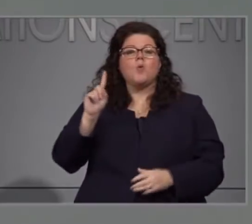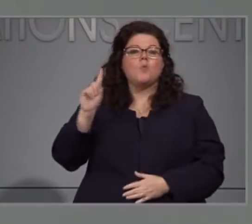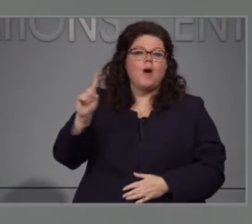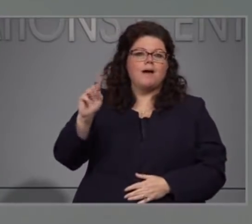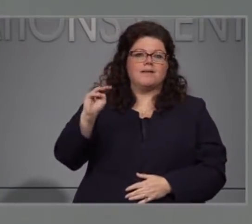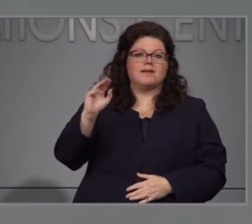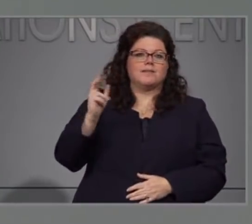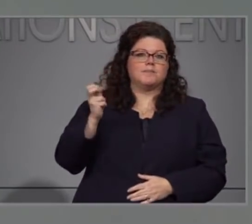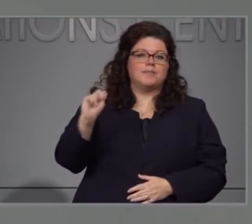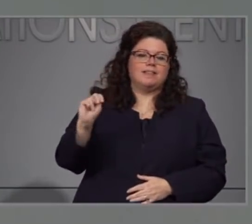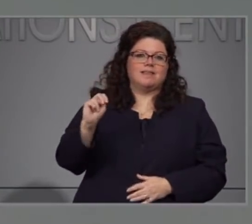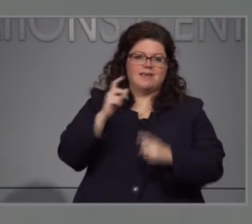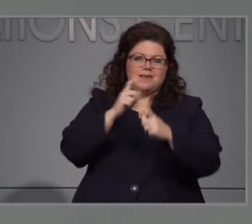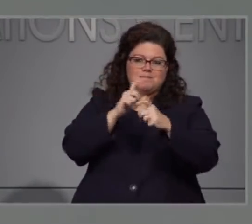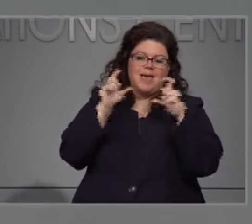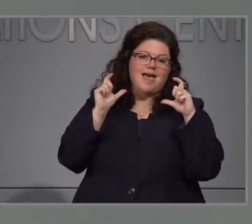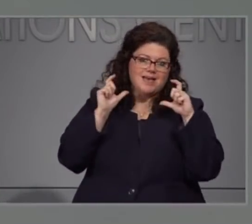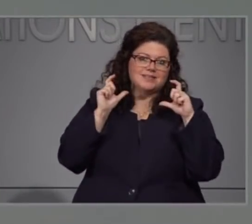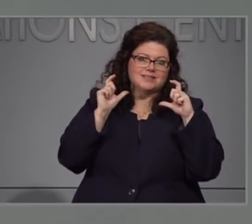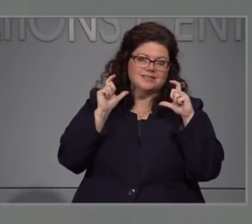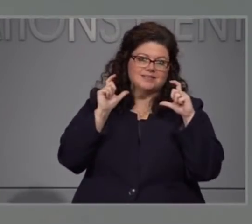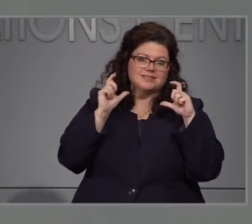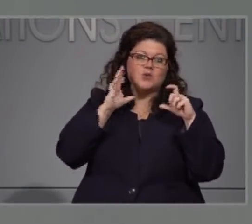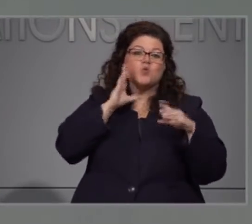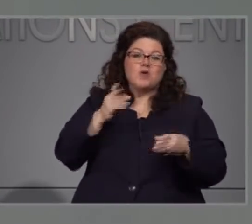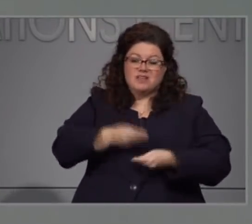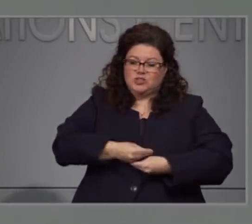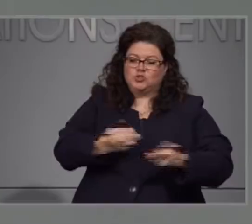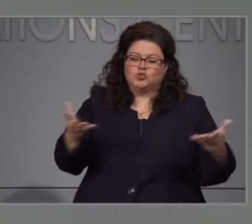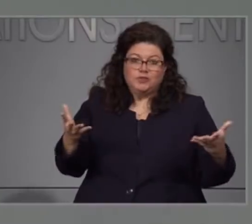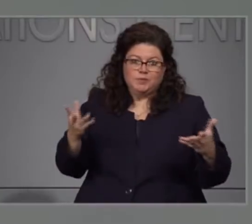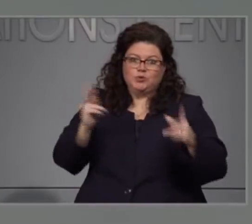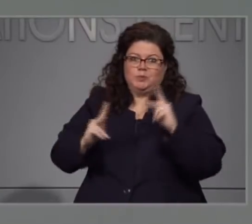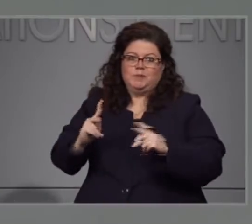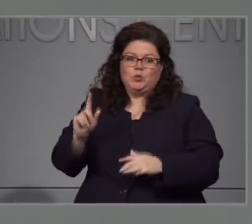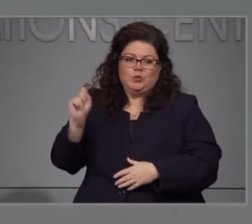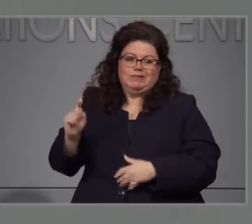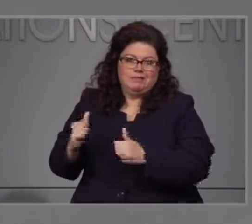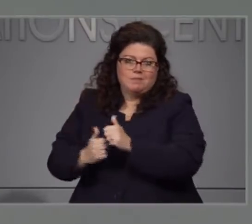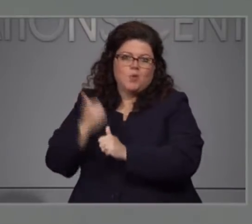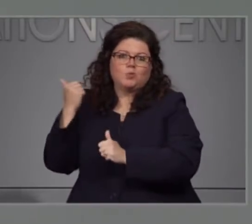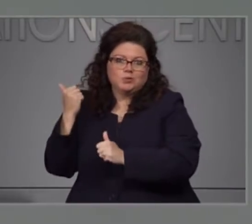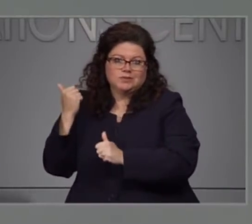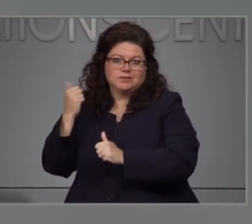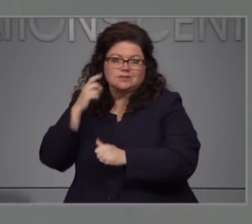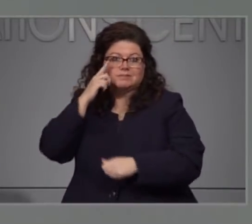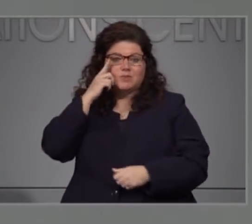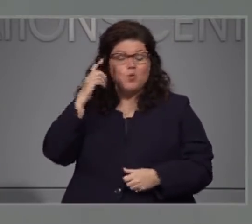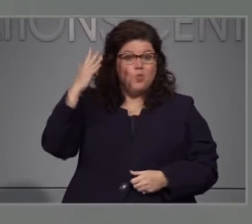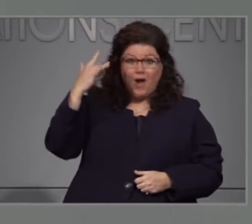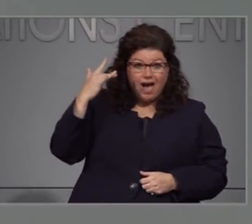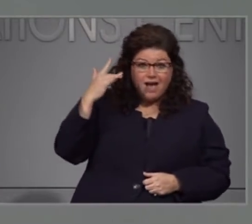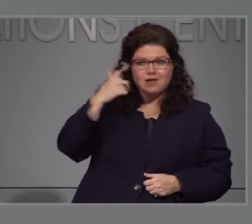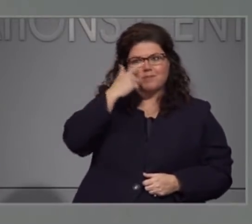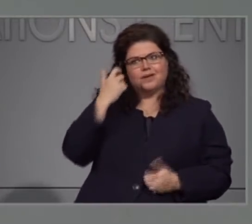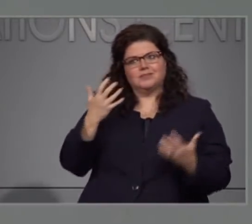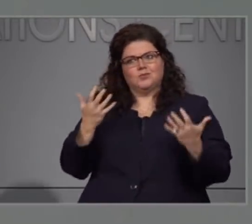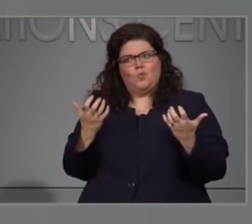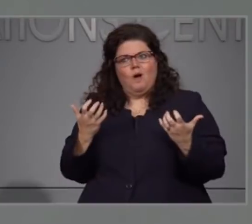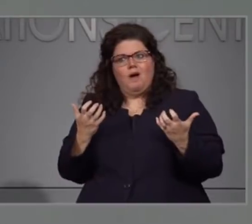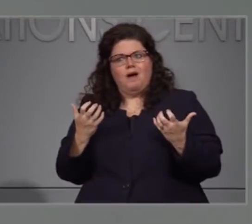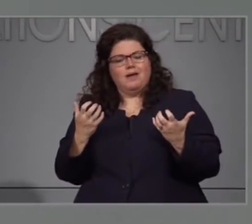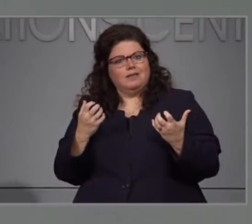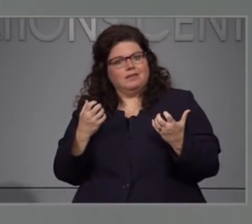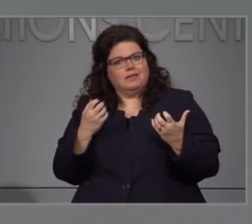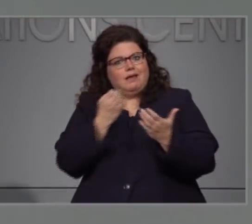cause, which will be distributed to those most in need and as an investment in our health and the